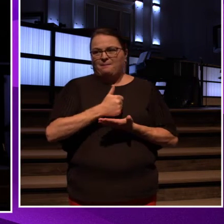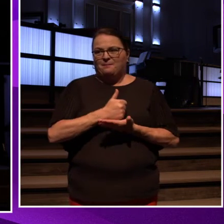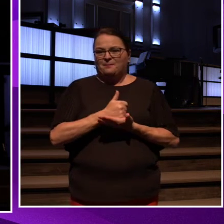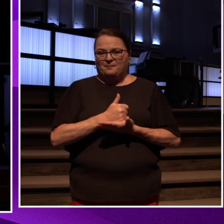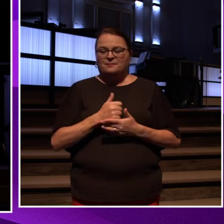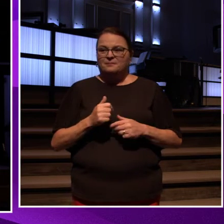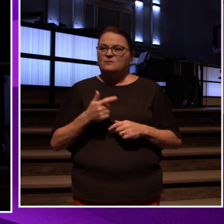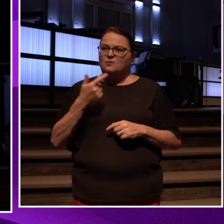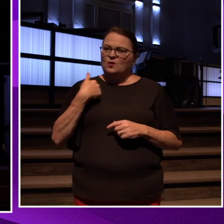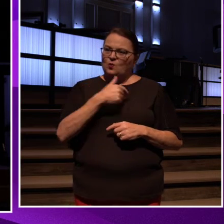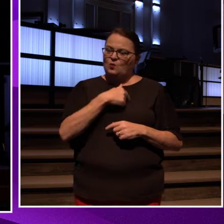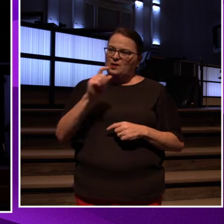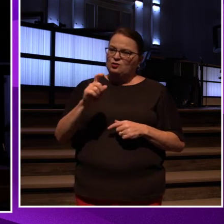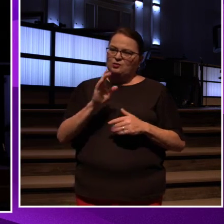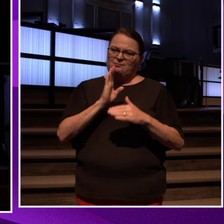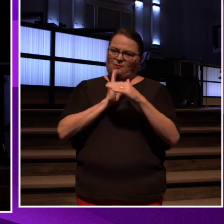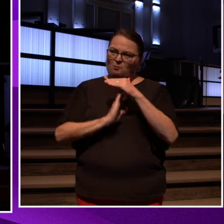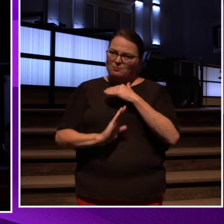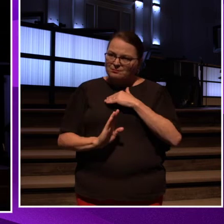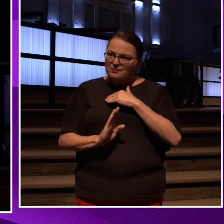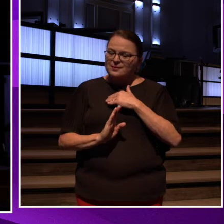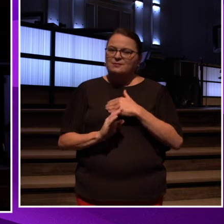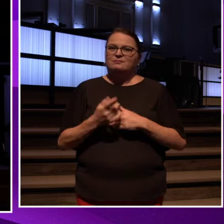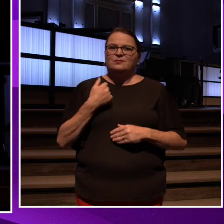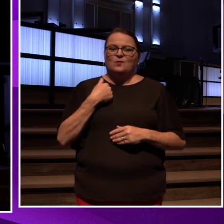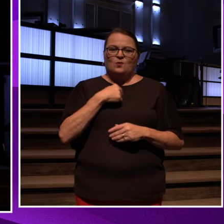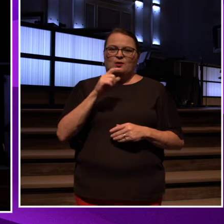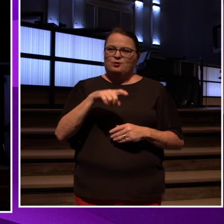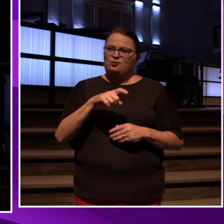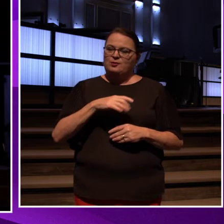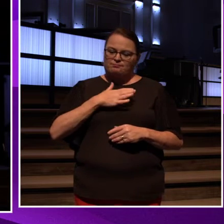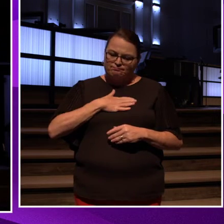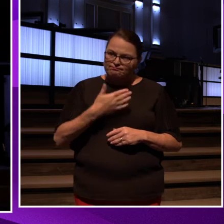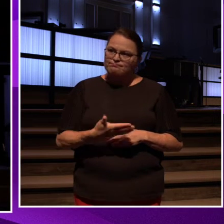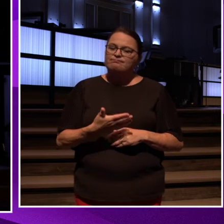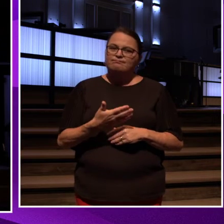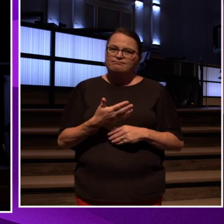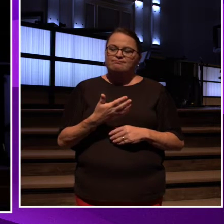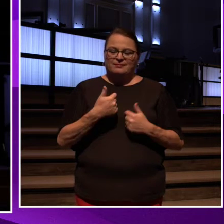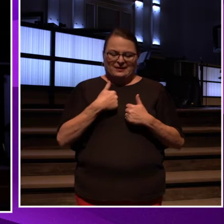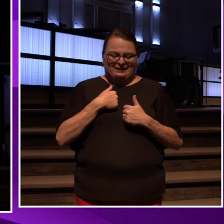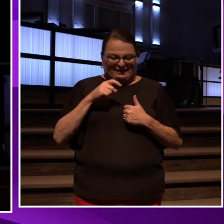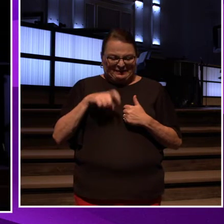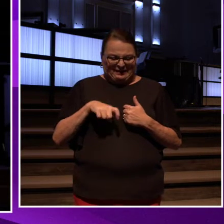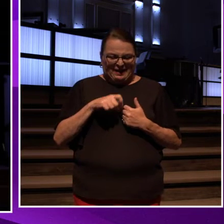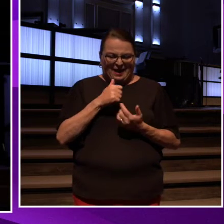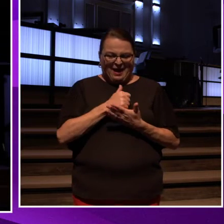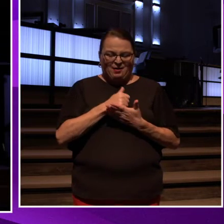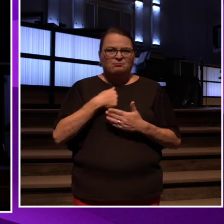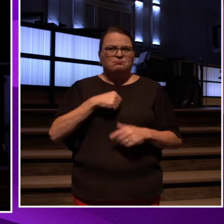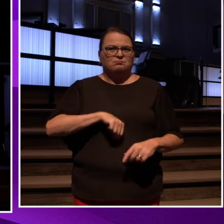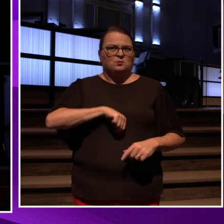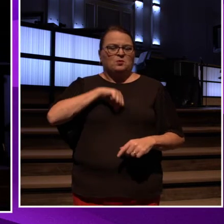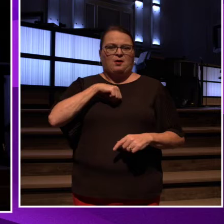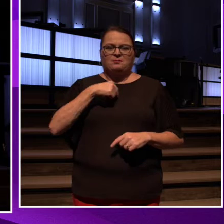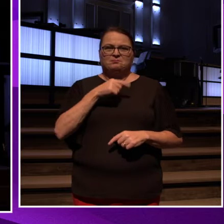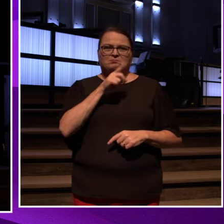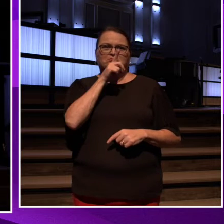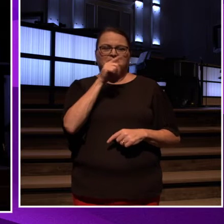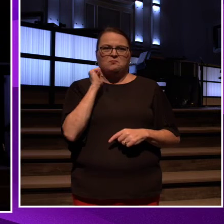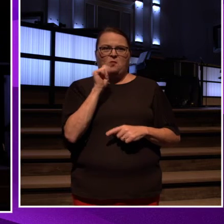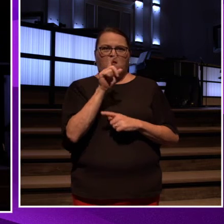We should be humble and vulnerable and ask others for help when we really need it. Because God